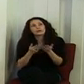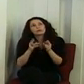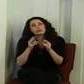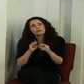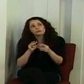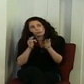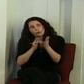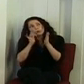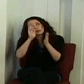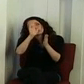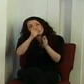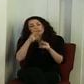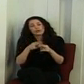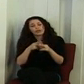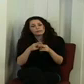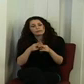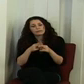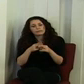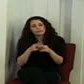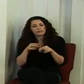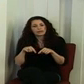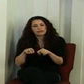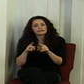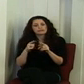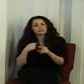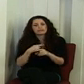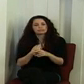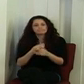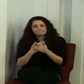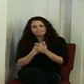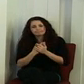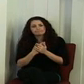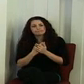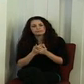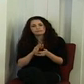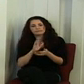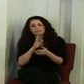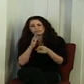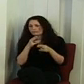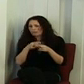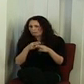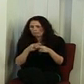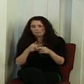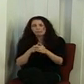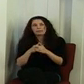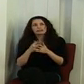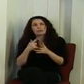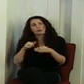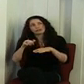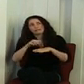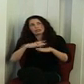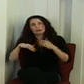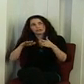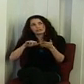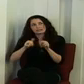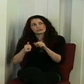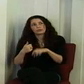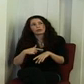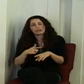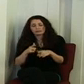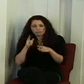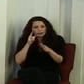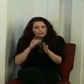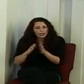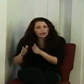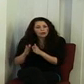name as we come as your people. So anoint us now as we prepare to worship, O